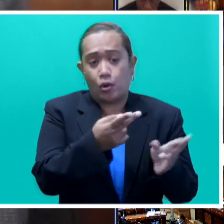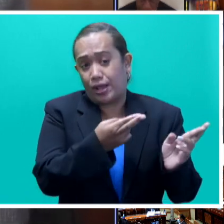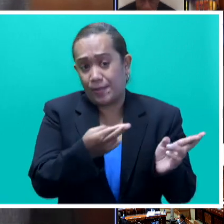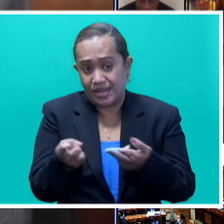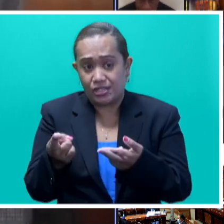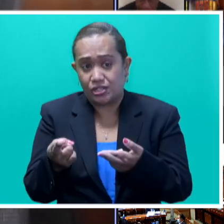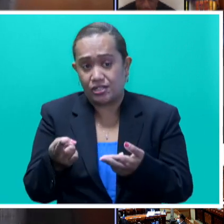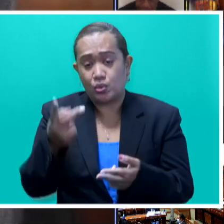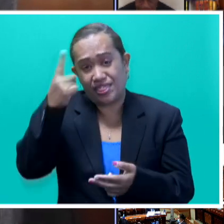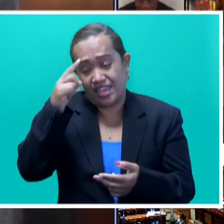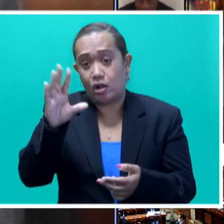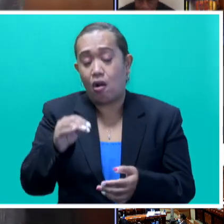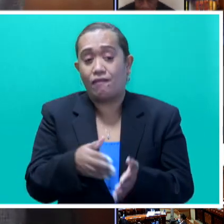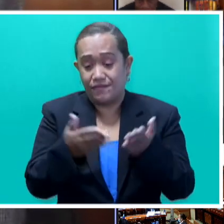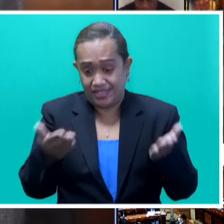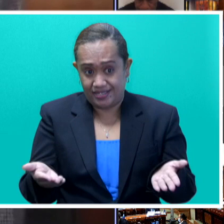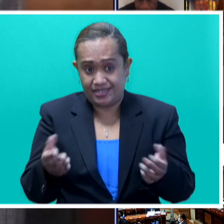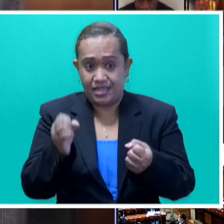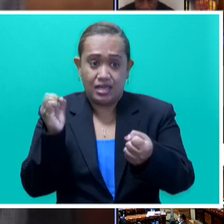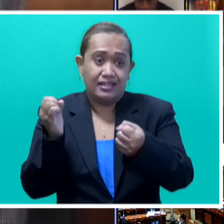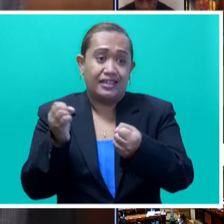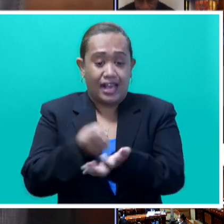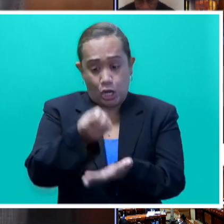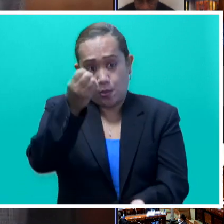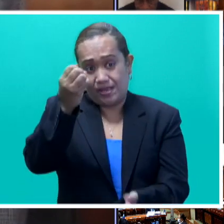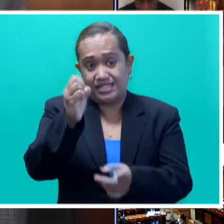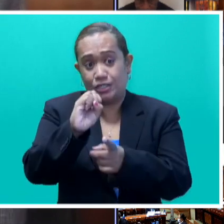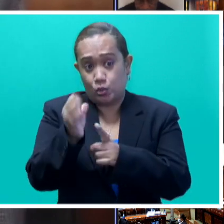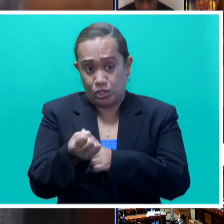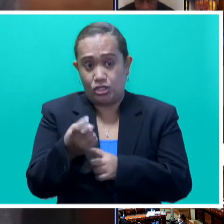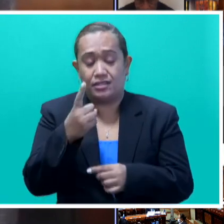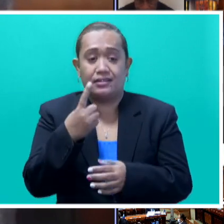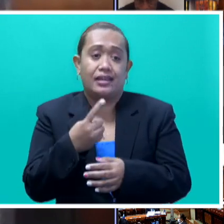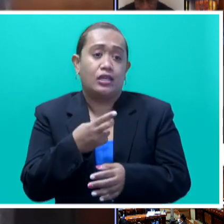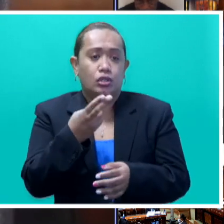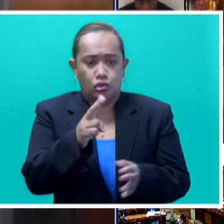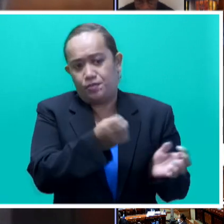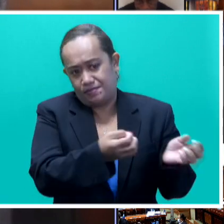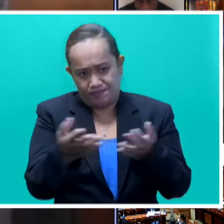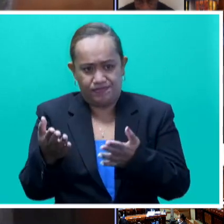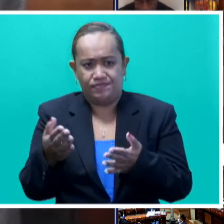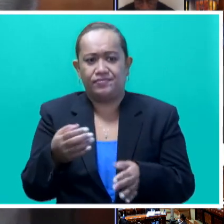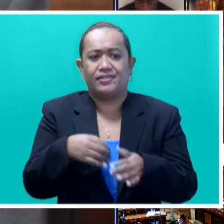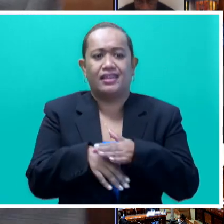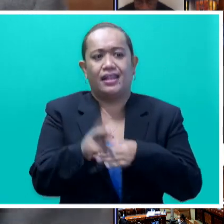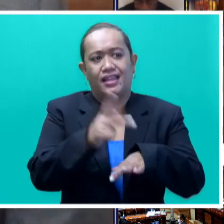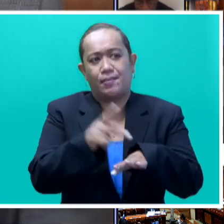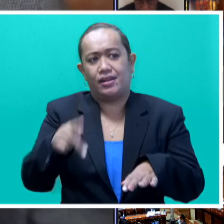situation to be tabled in Cabinet. I thank you, Mr. Speaker, sir.